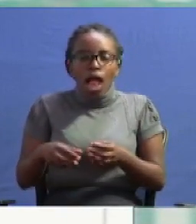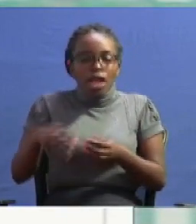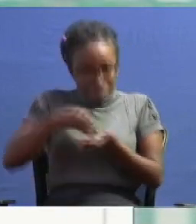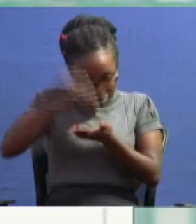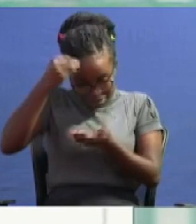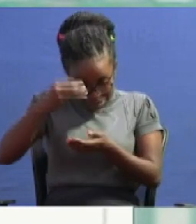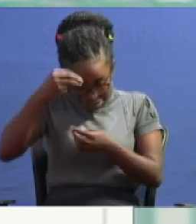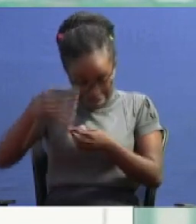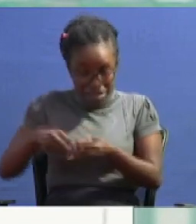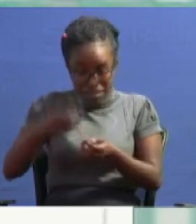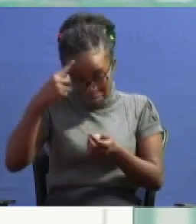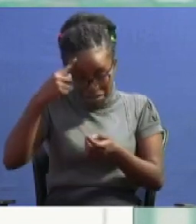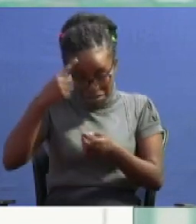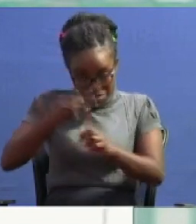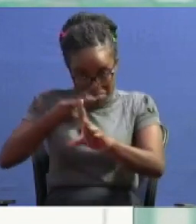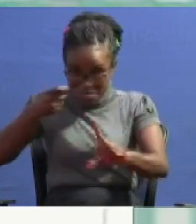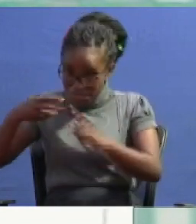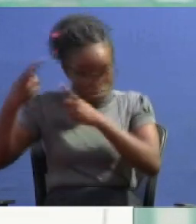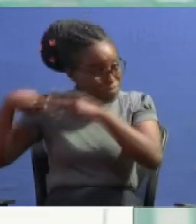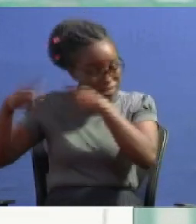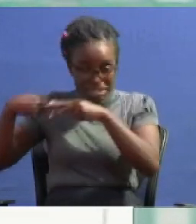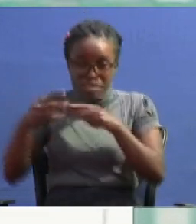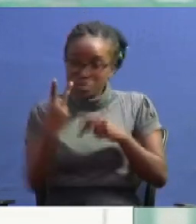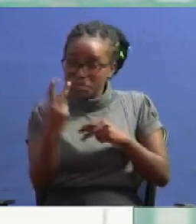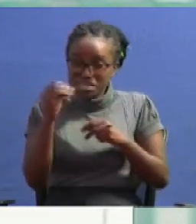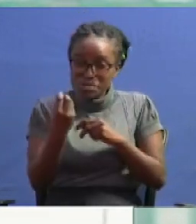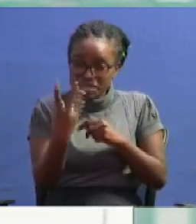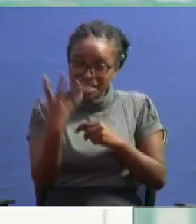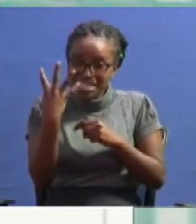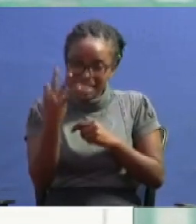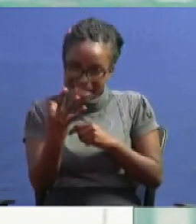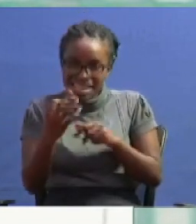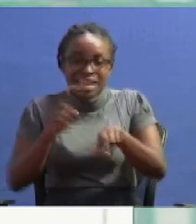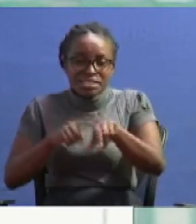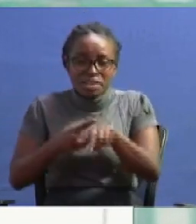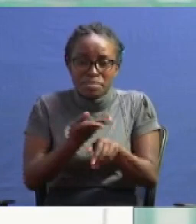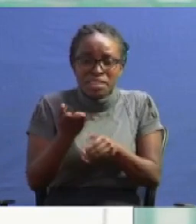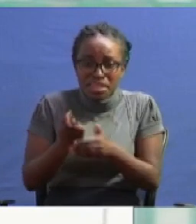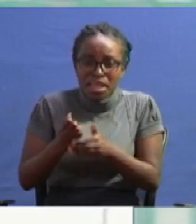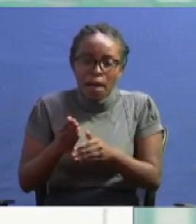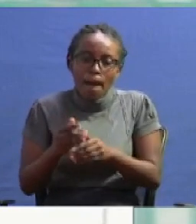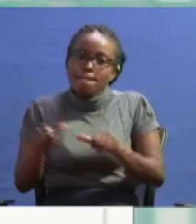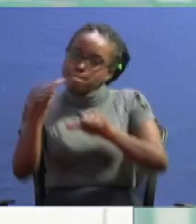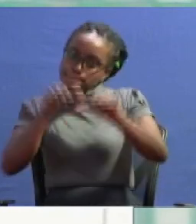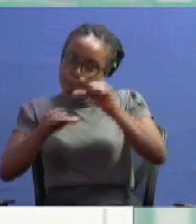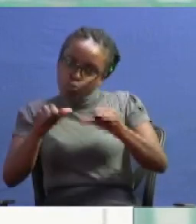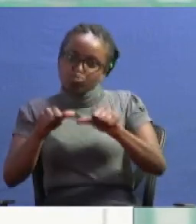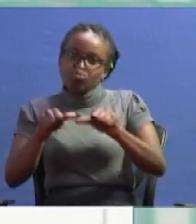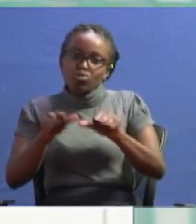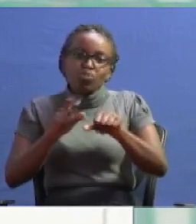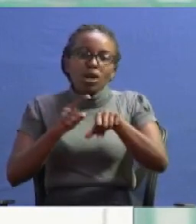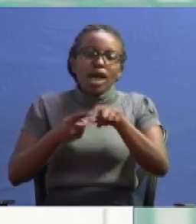from the public participation in the 2023 finance bill that became an act. Nothing